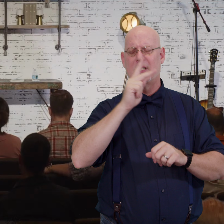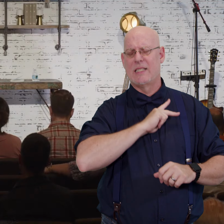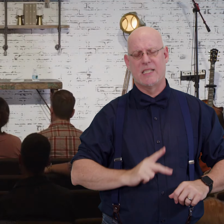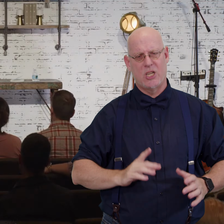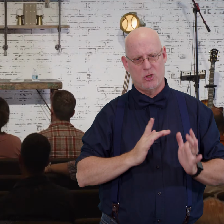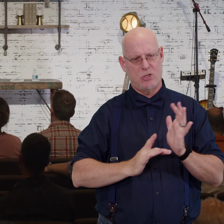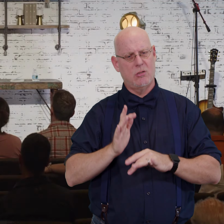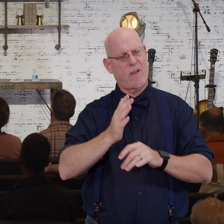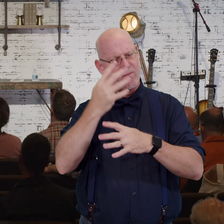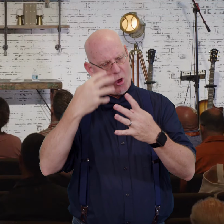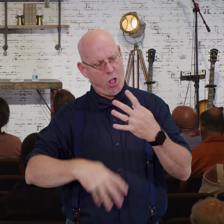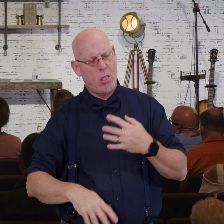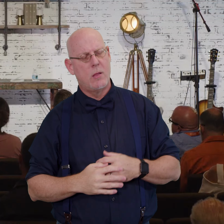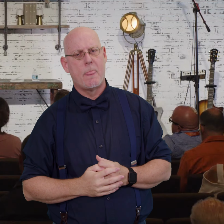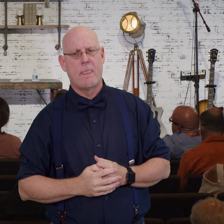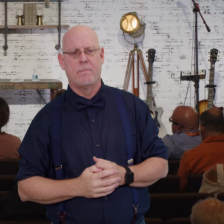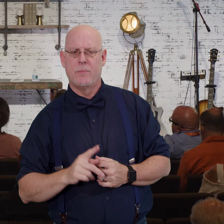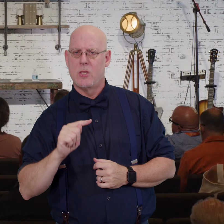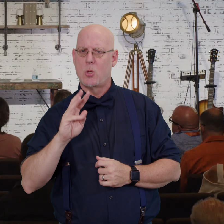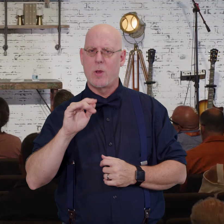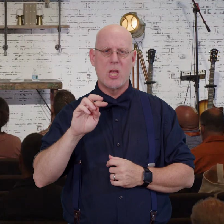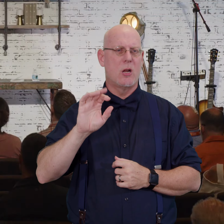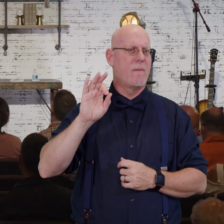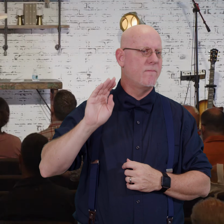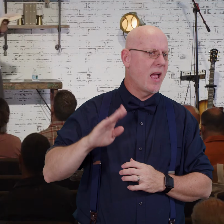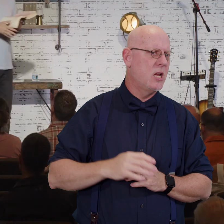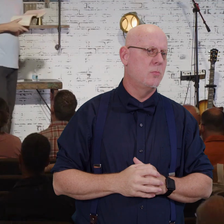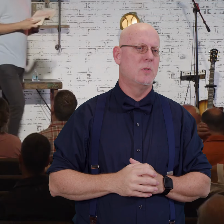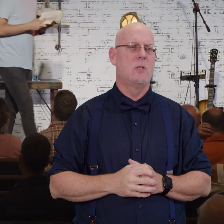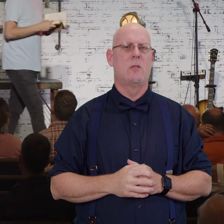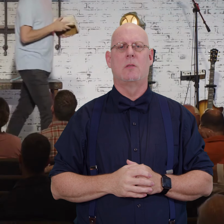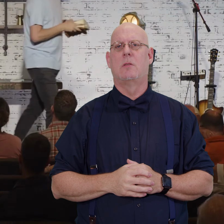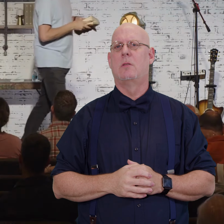Jesus. On Twitter, on Facebook,